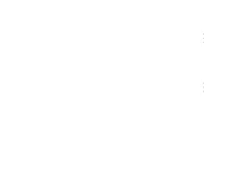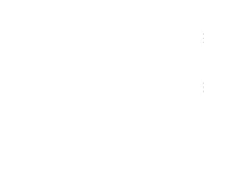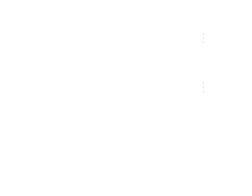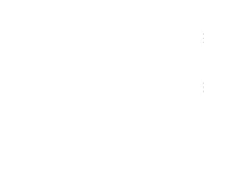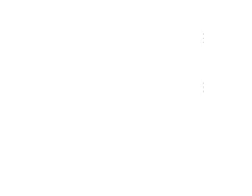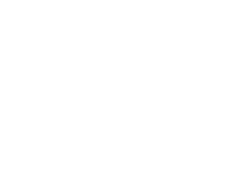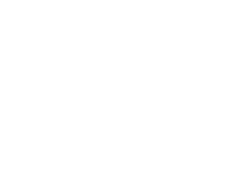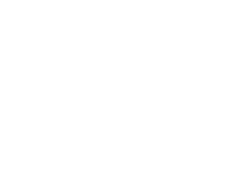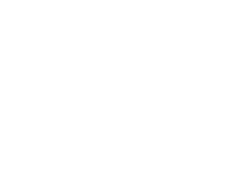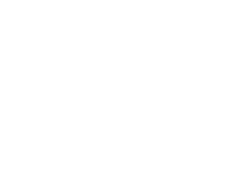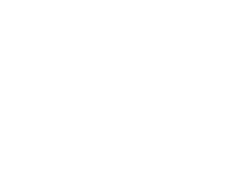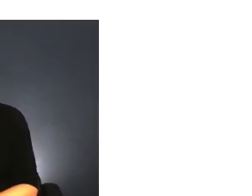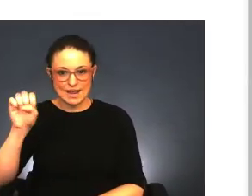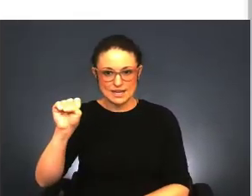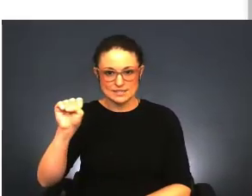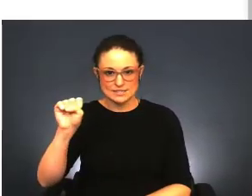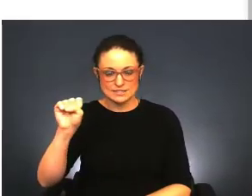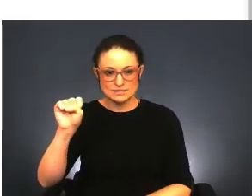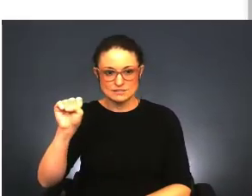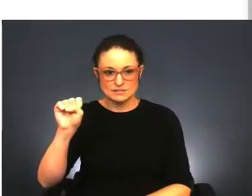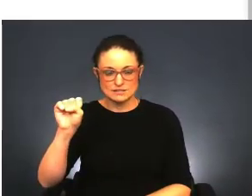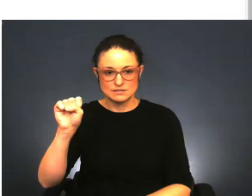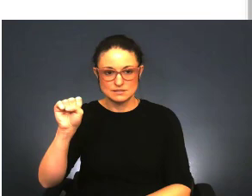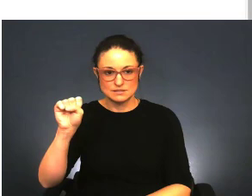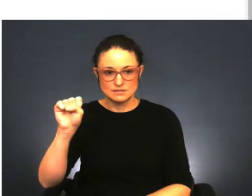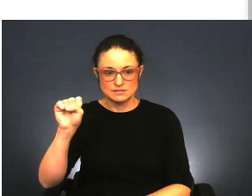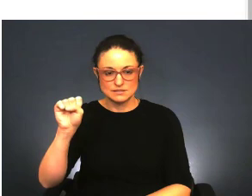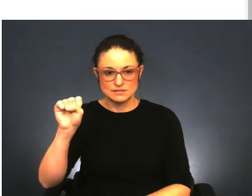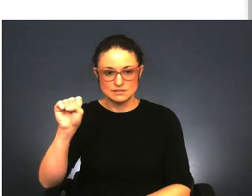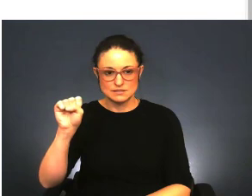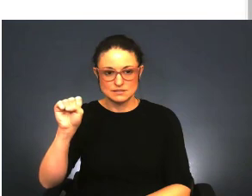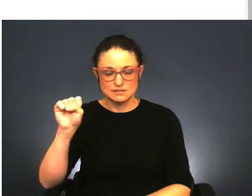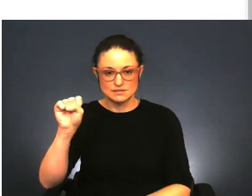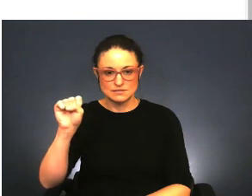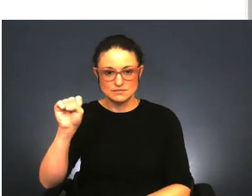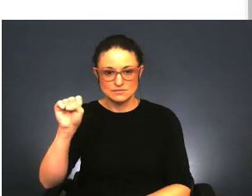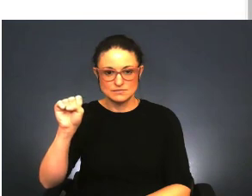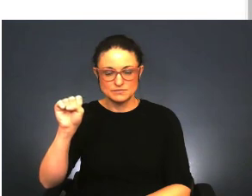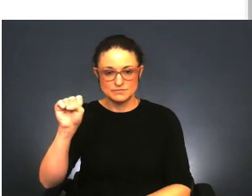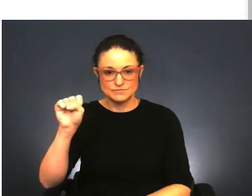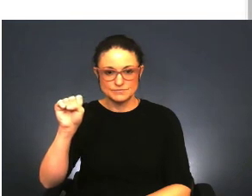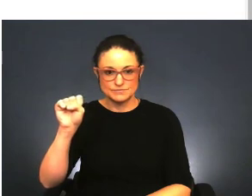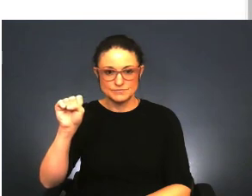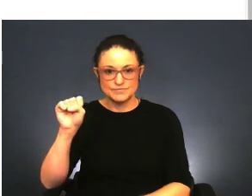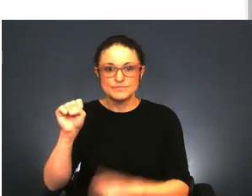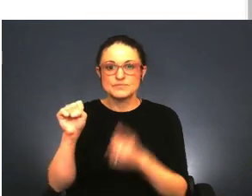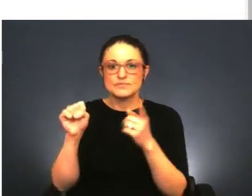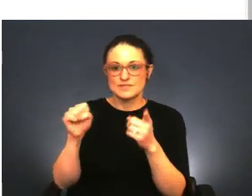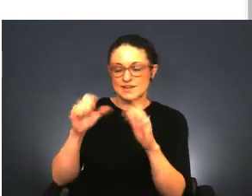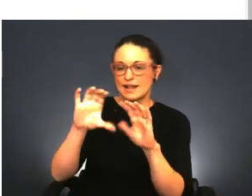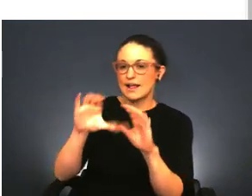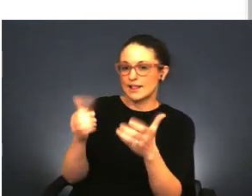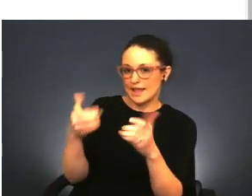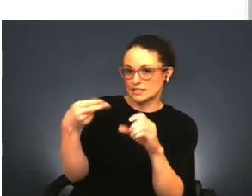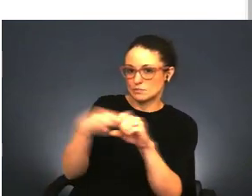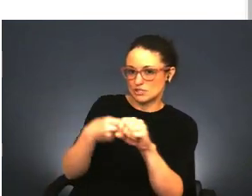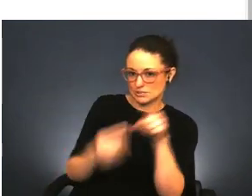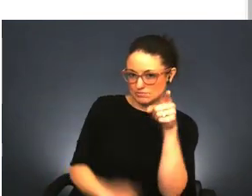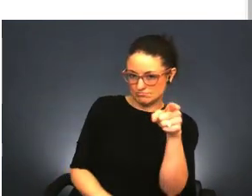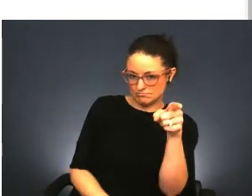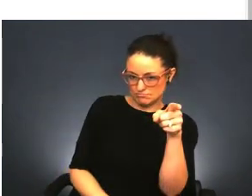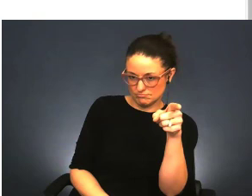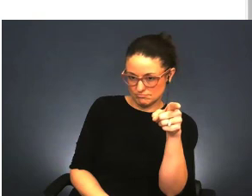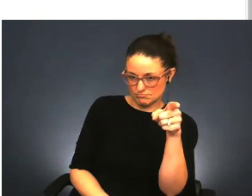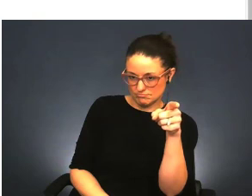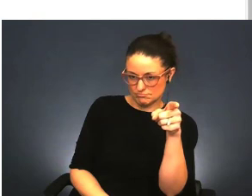area. You will now see that class participation is right there, and I can just enter